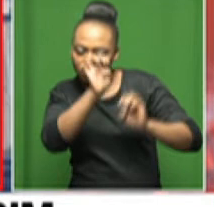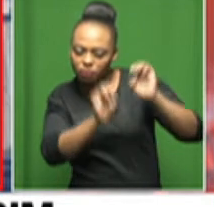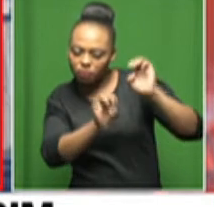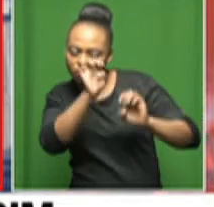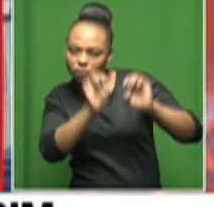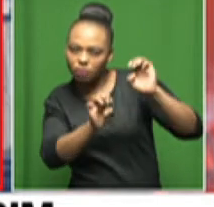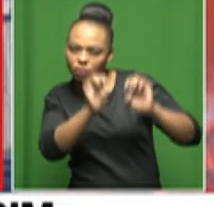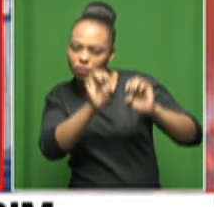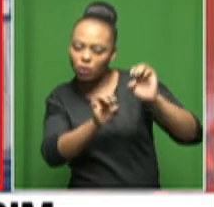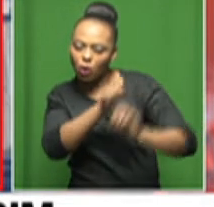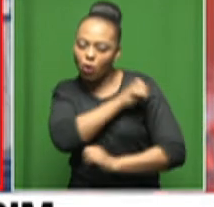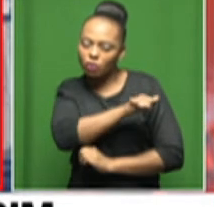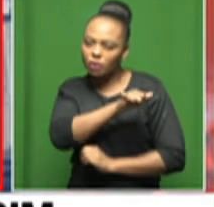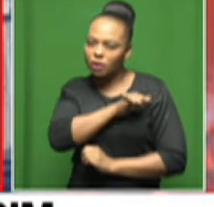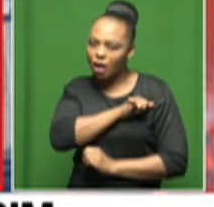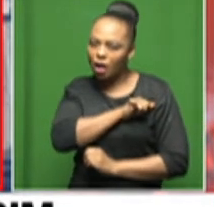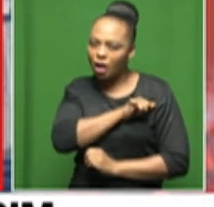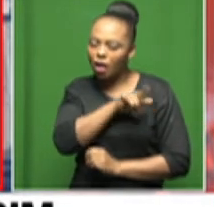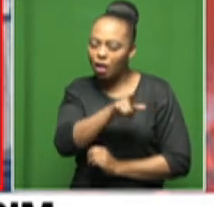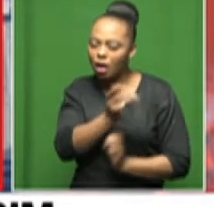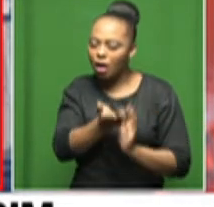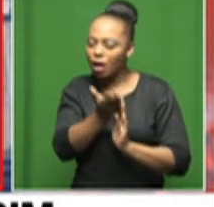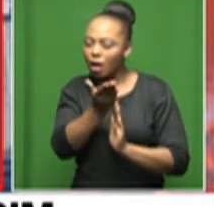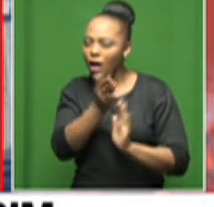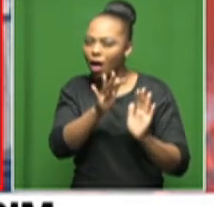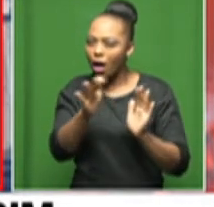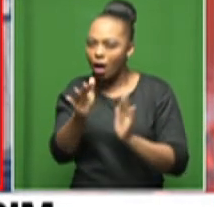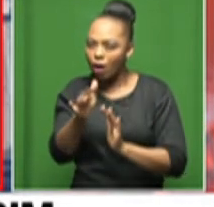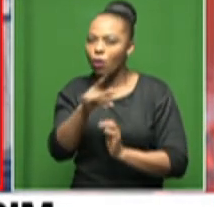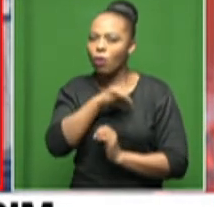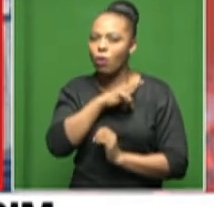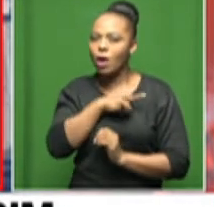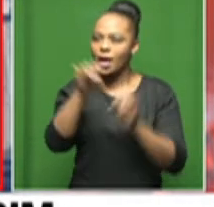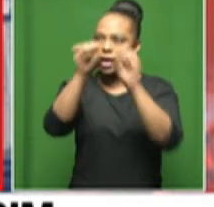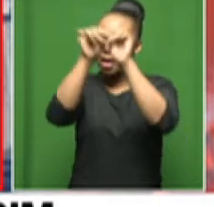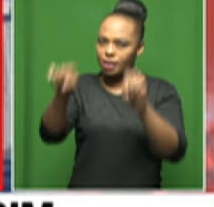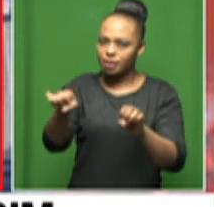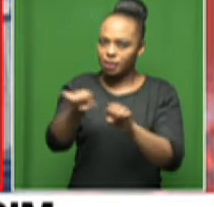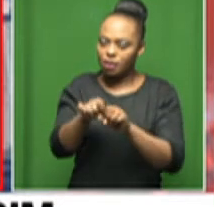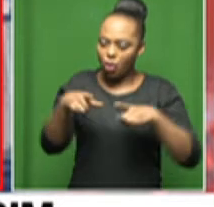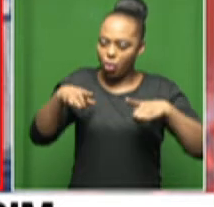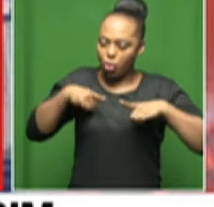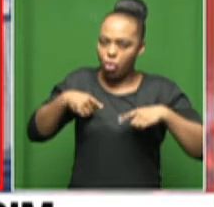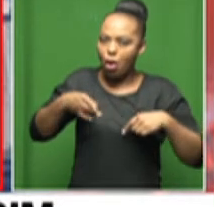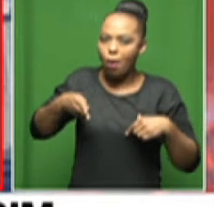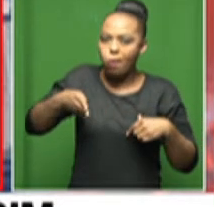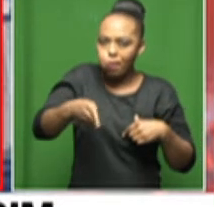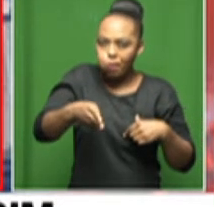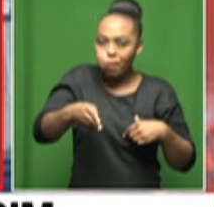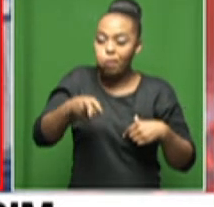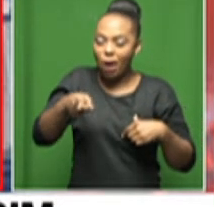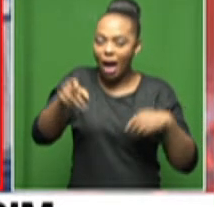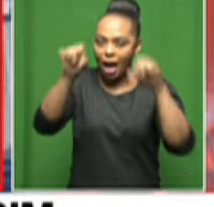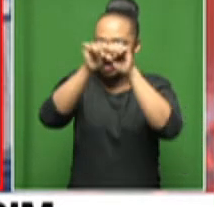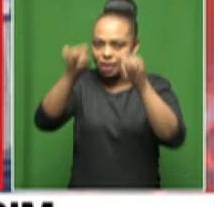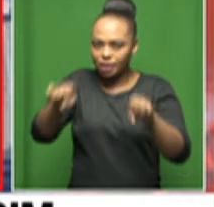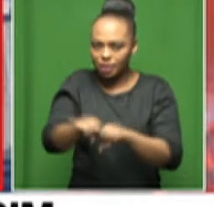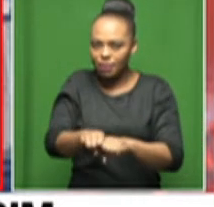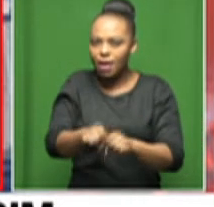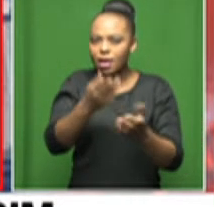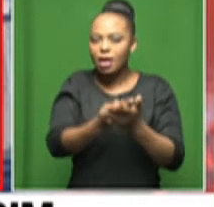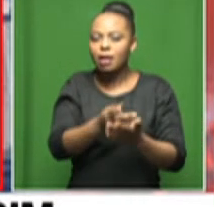the hospitalization rates are. And we can do that because we have a system in place that monitors all admissions.